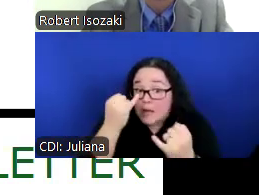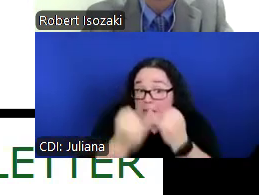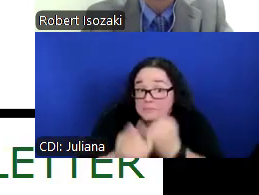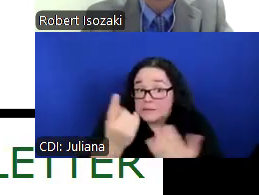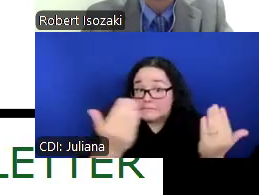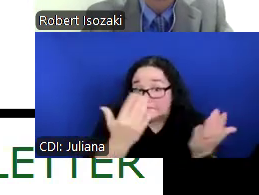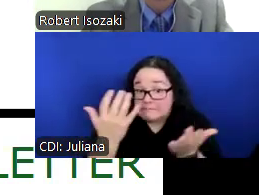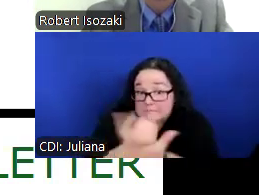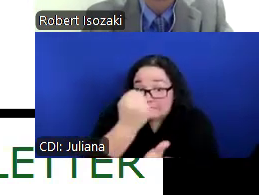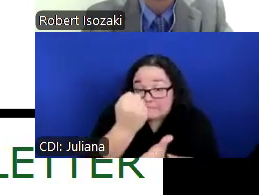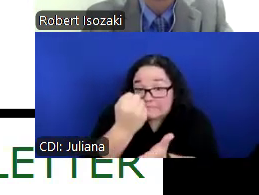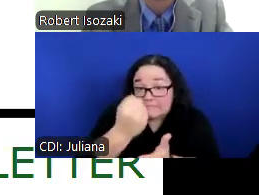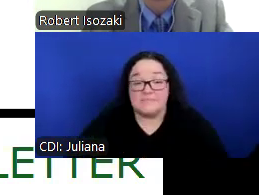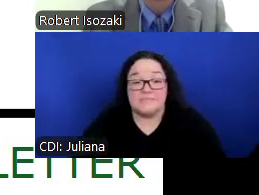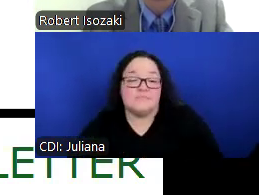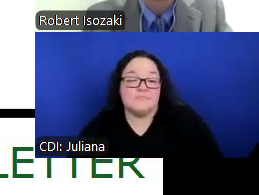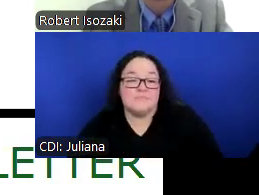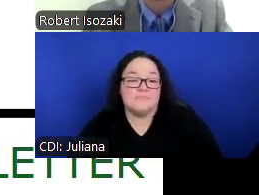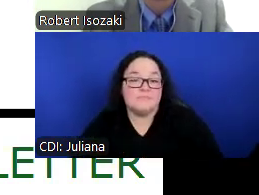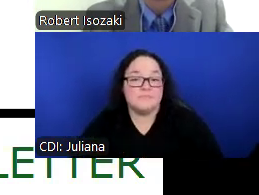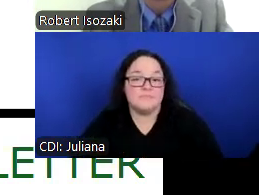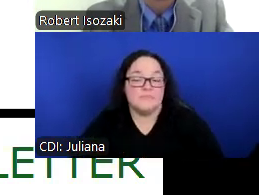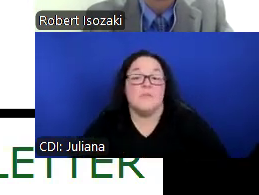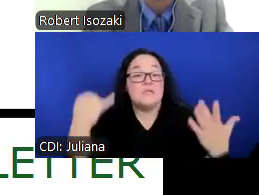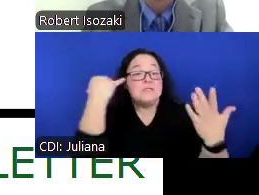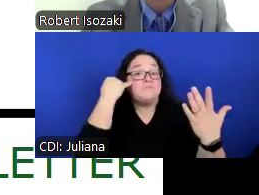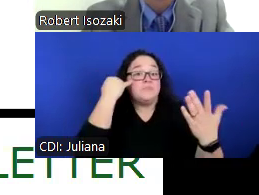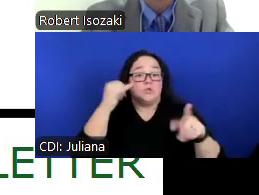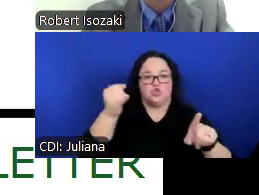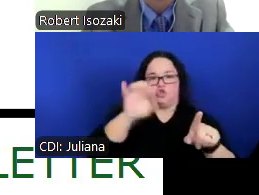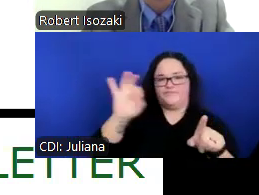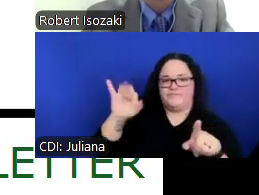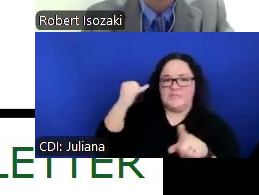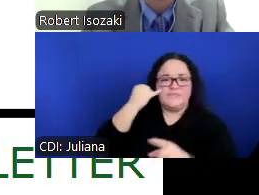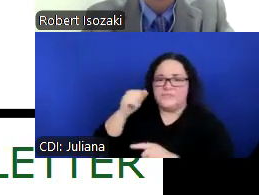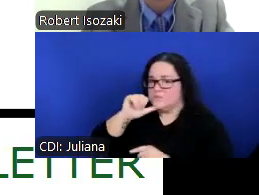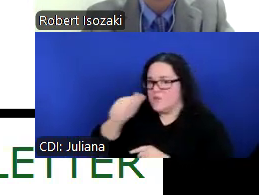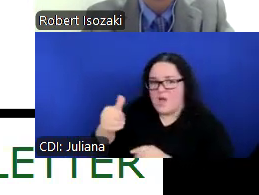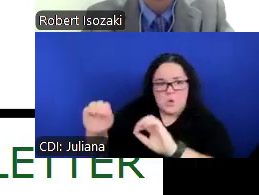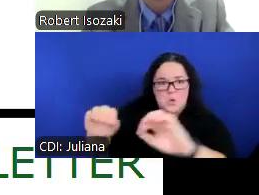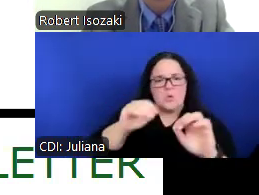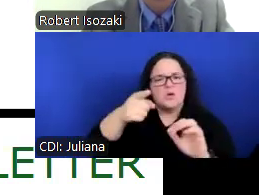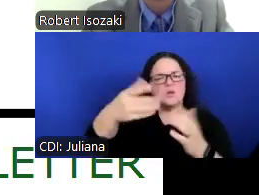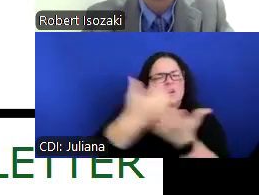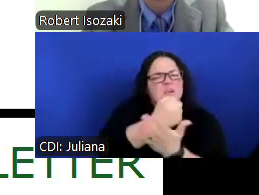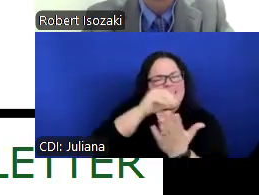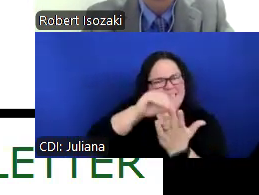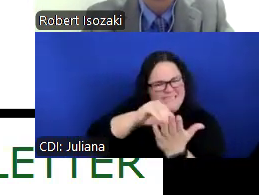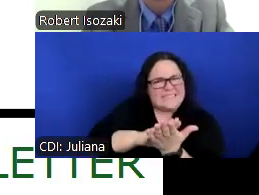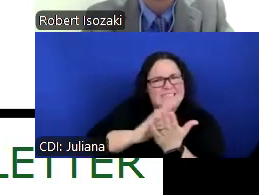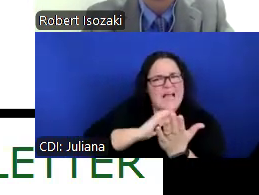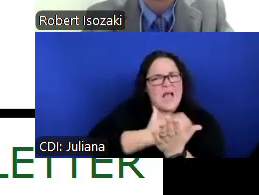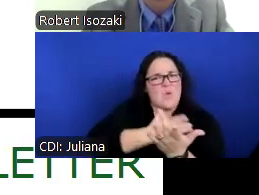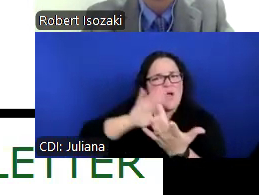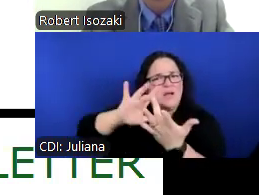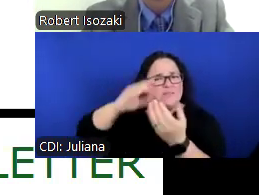If not, please write down our contact information on the screen and our phone number, and we'll be happy to, if something comes to you later